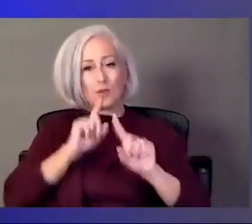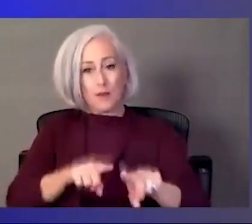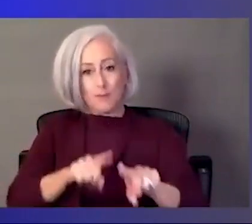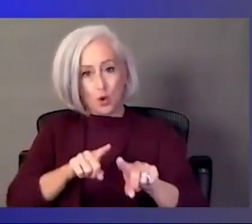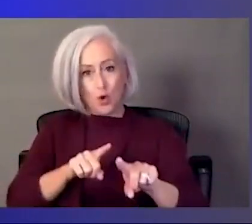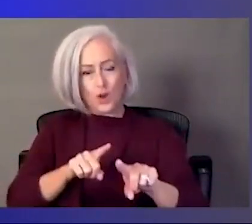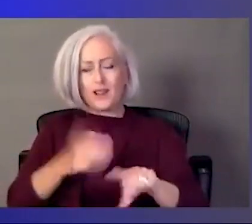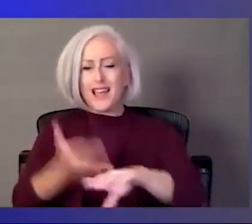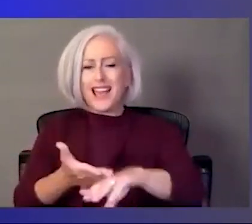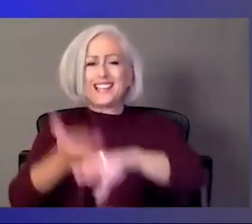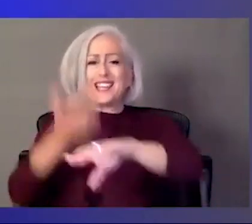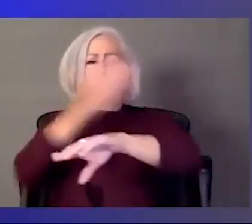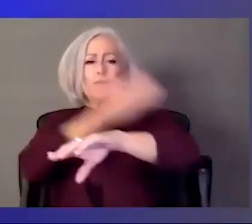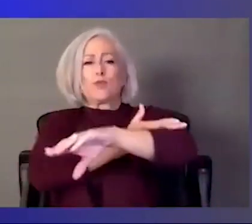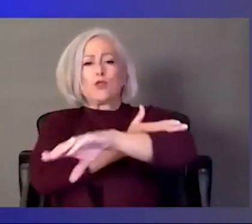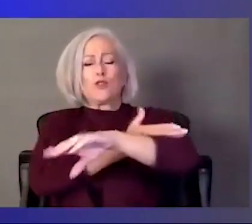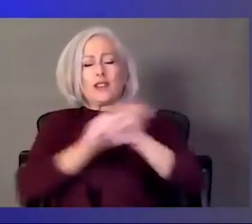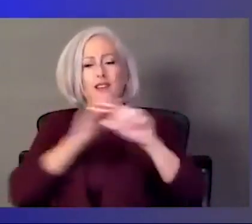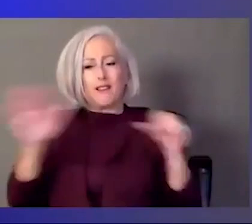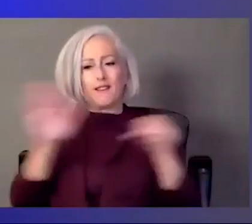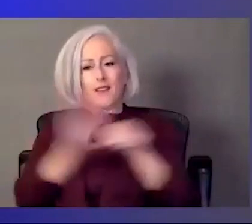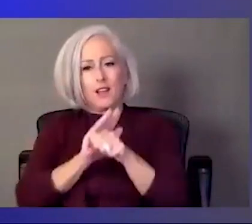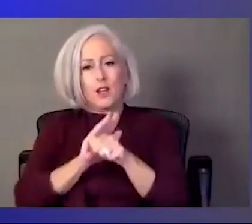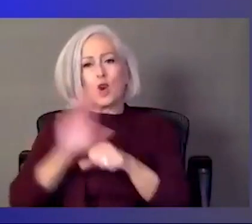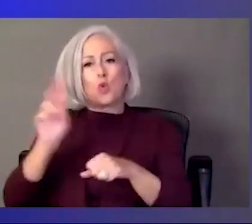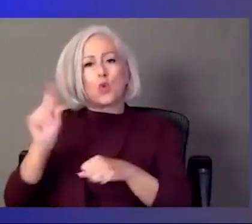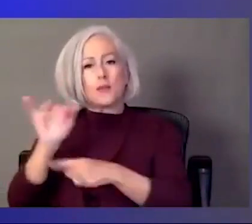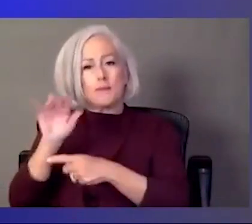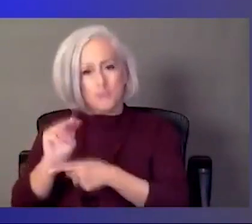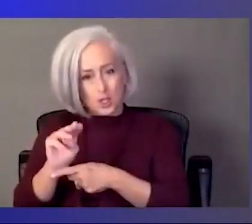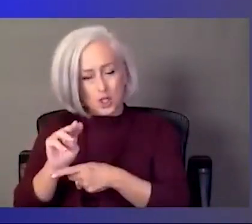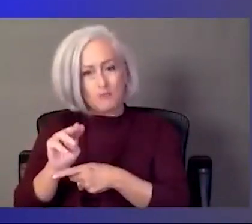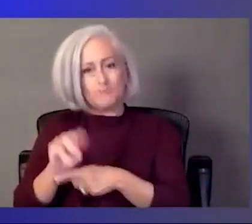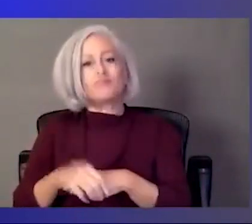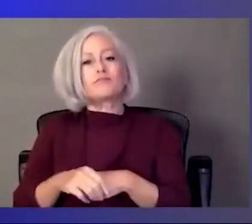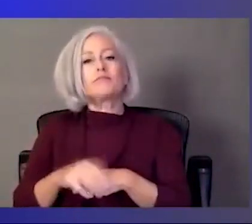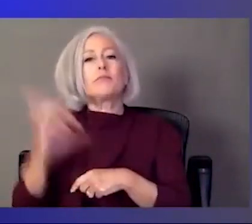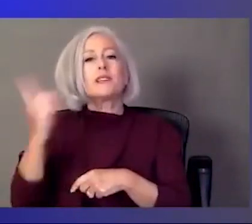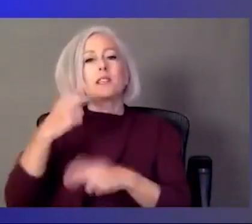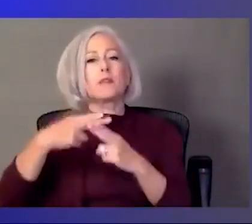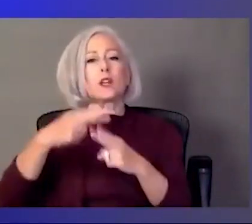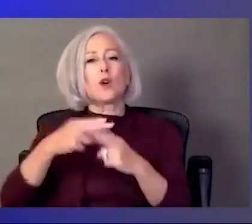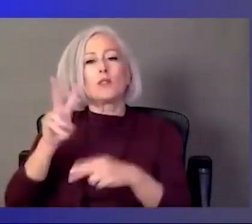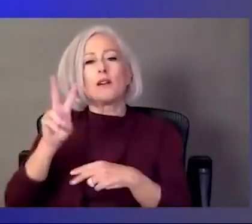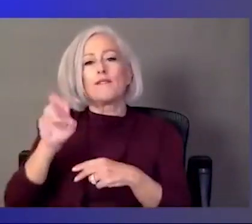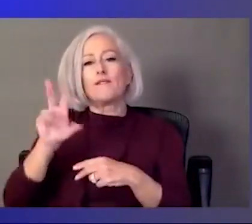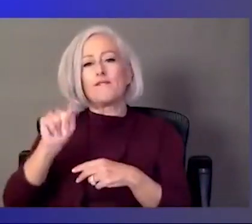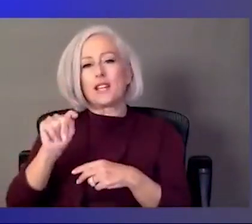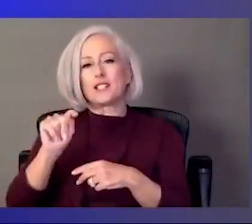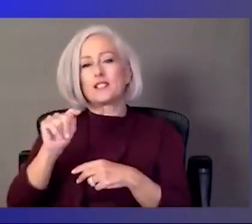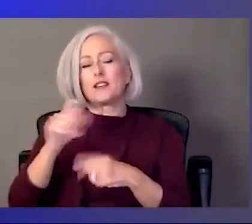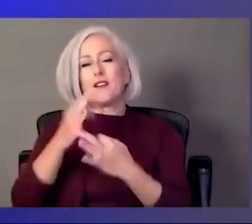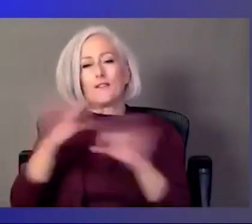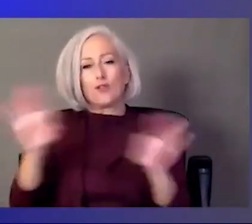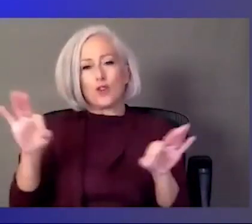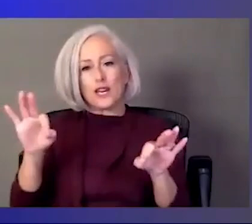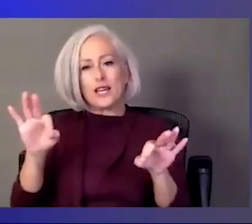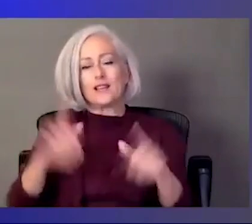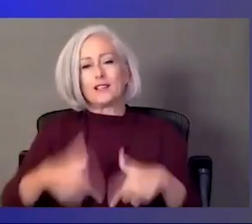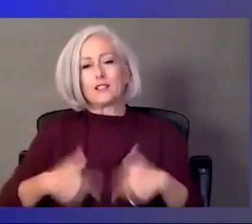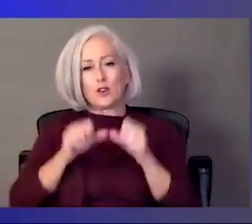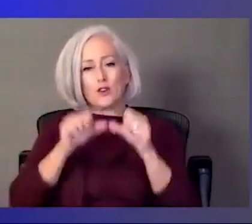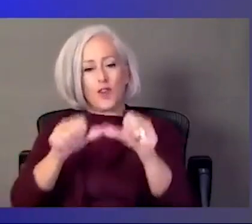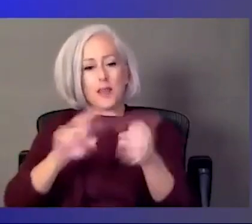complete remissions, the durability of those complete remissions, and something we call event-free survival, which means that they haven't relapsed, they haven't died from